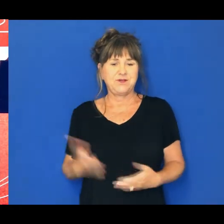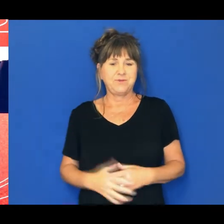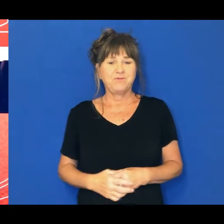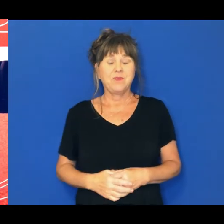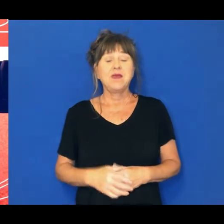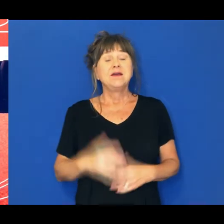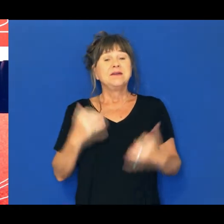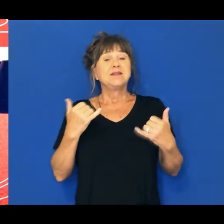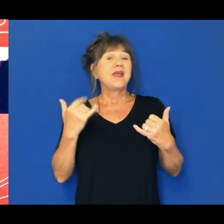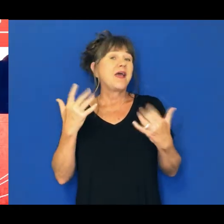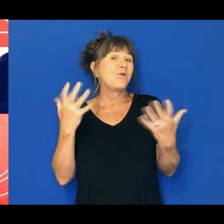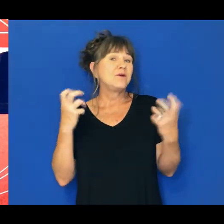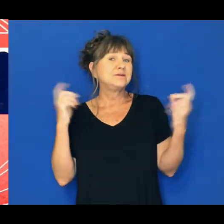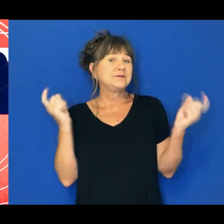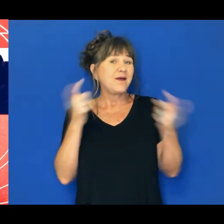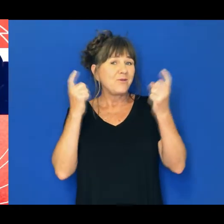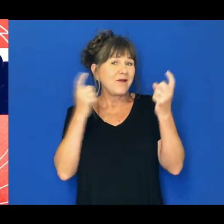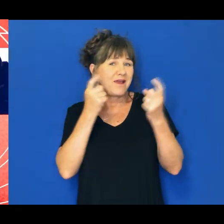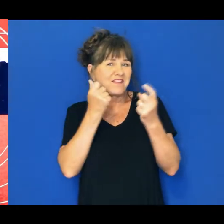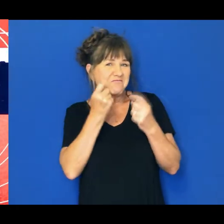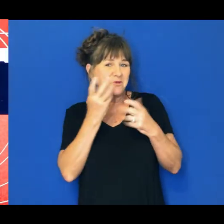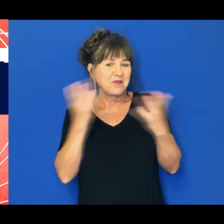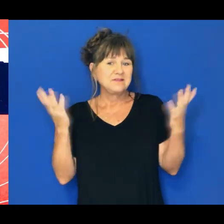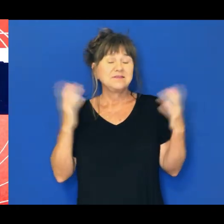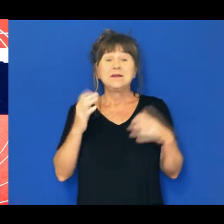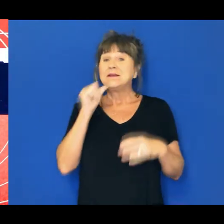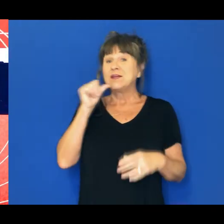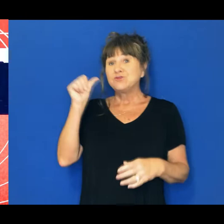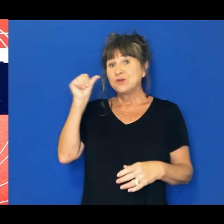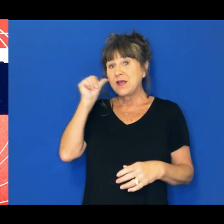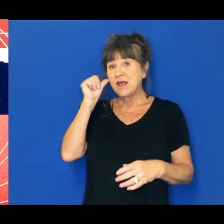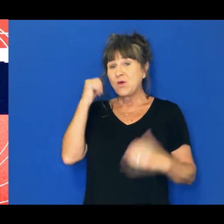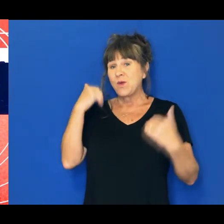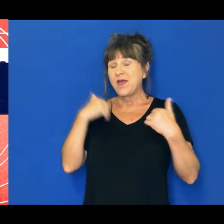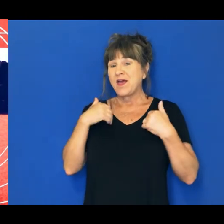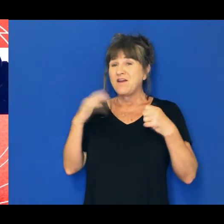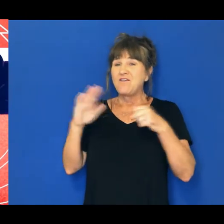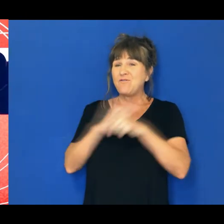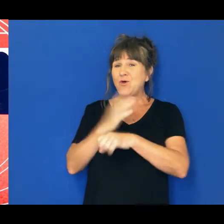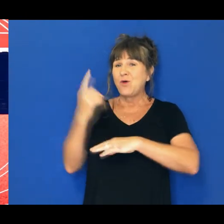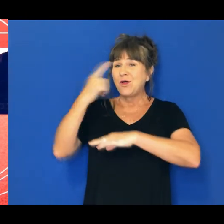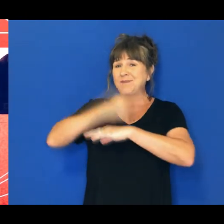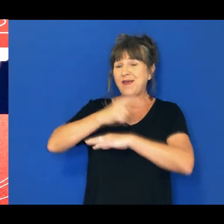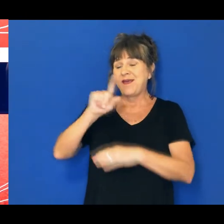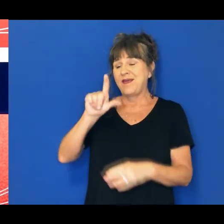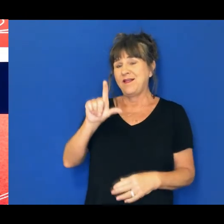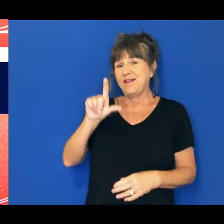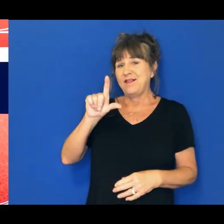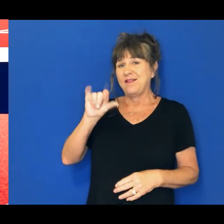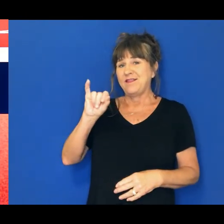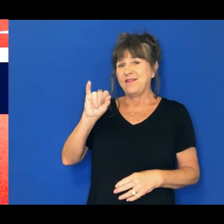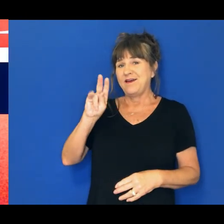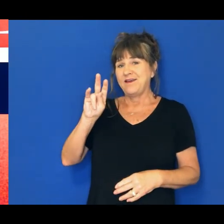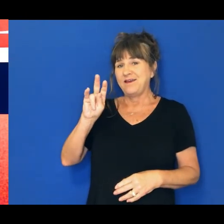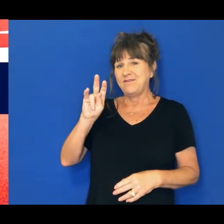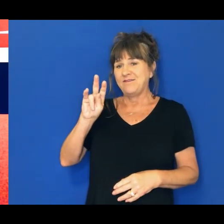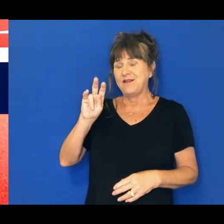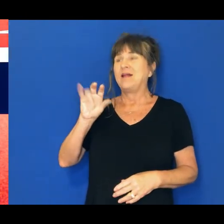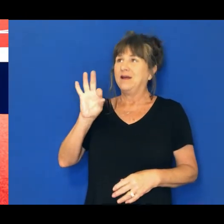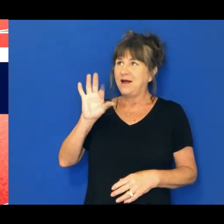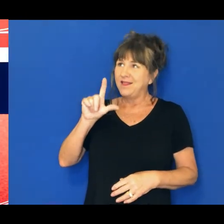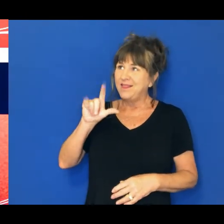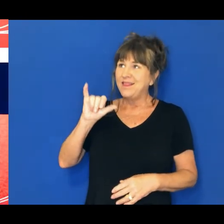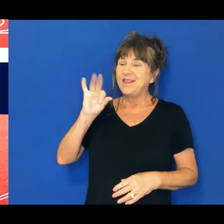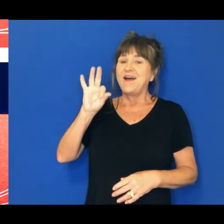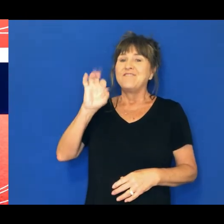to celebrate a few things. One, yesterday was our one-day life class, and if you're new to the church or you're trying to get plugged into the life